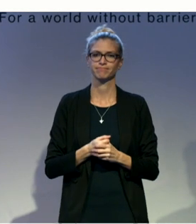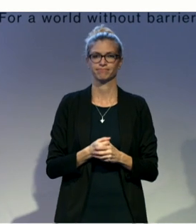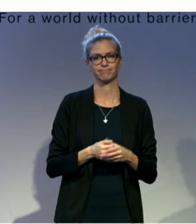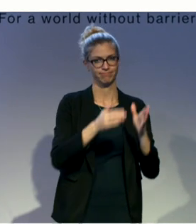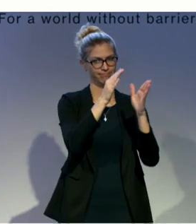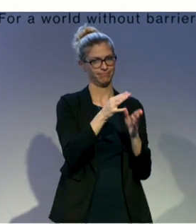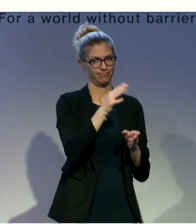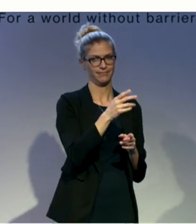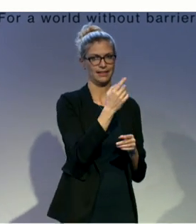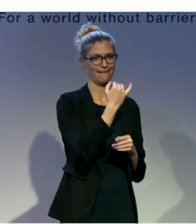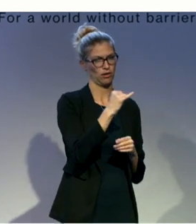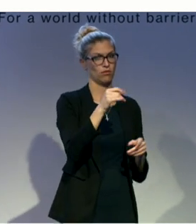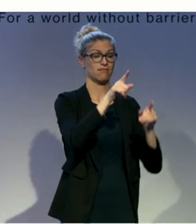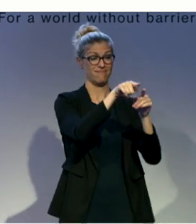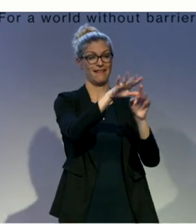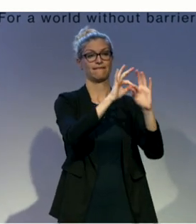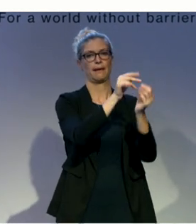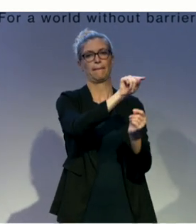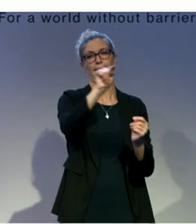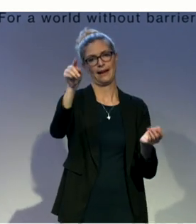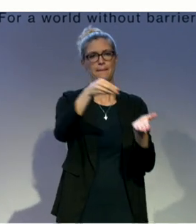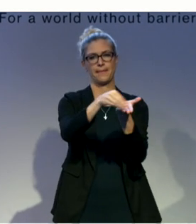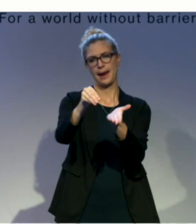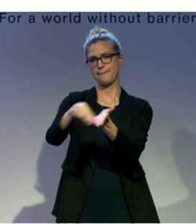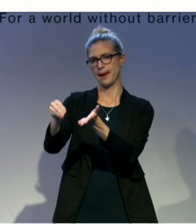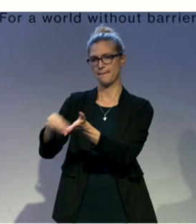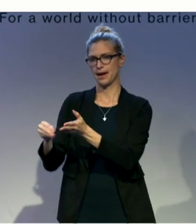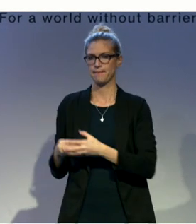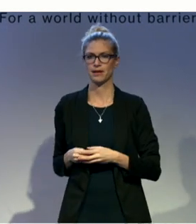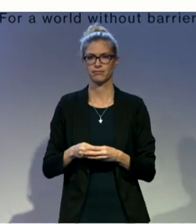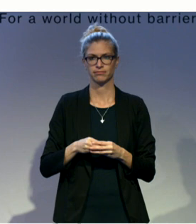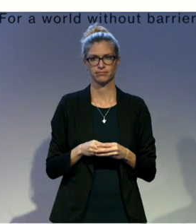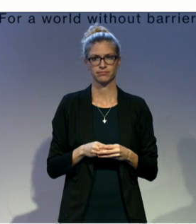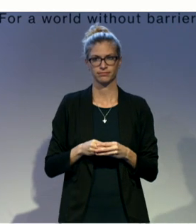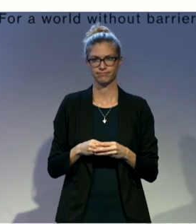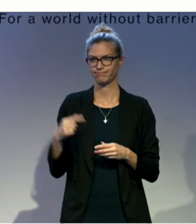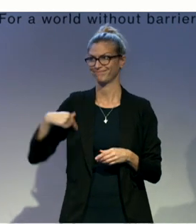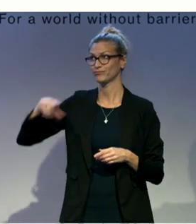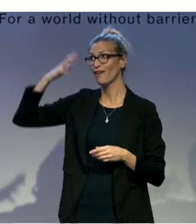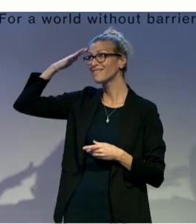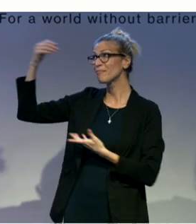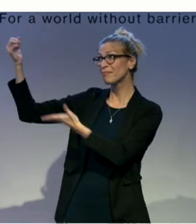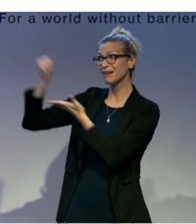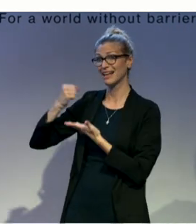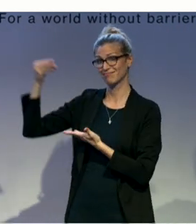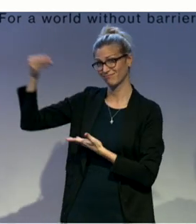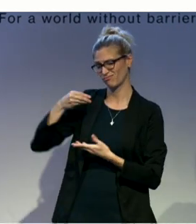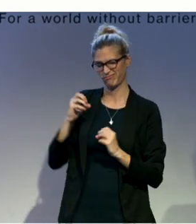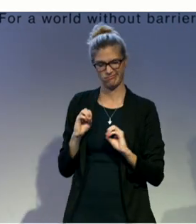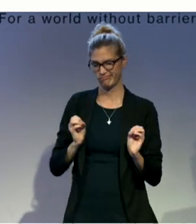families. There is no, because we don't get governmental financial